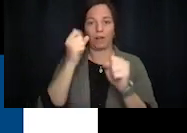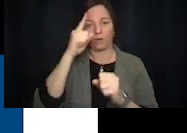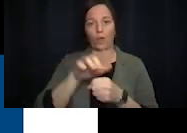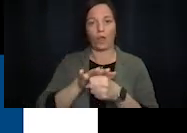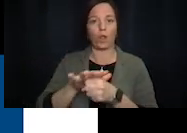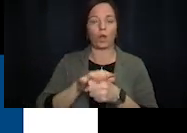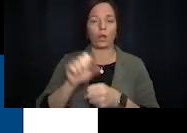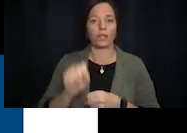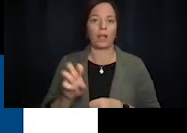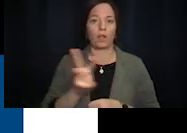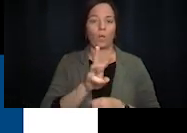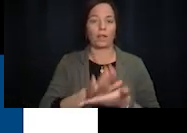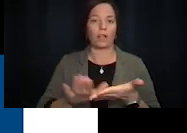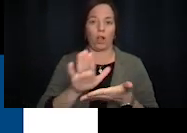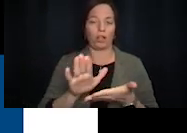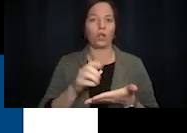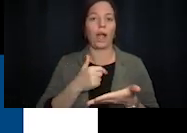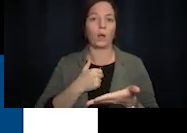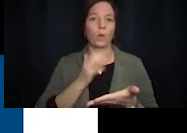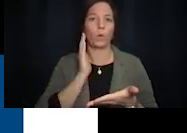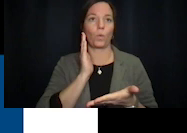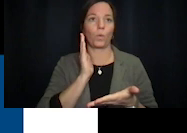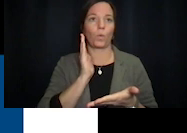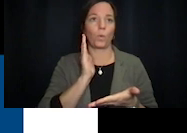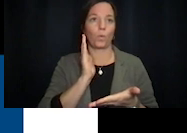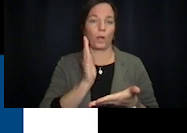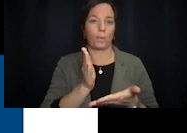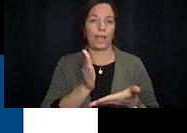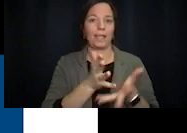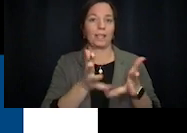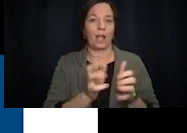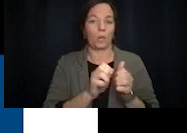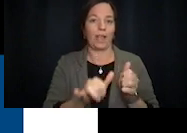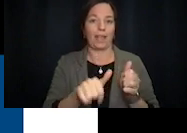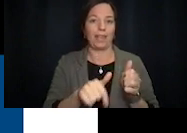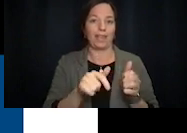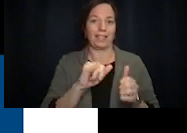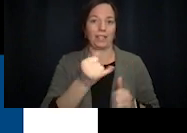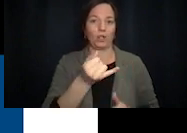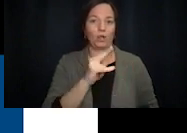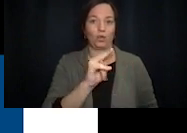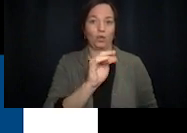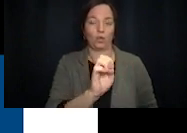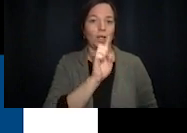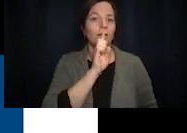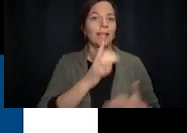I'm walking away from that at term out this June. So I'm